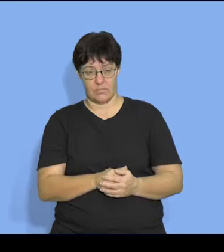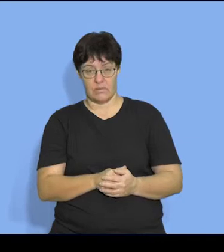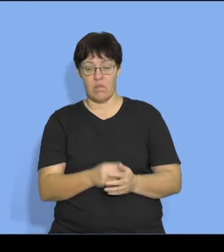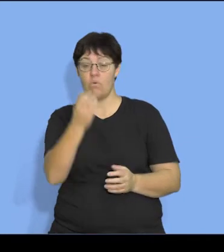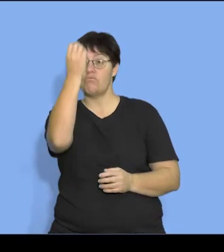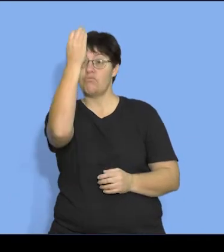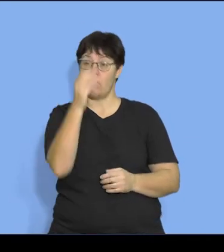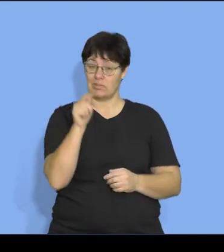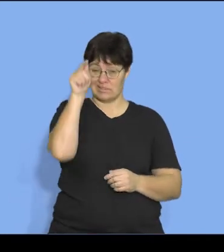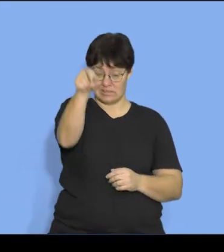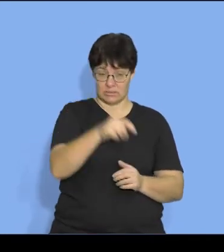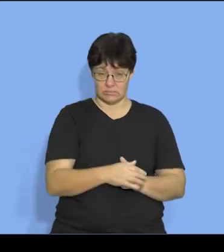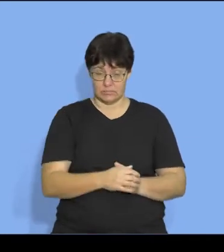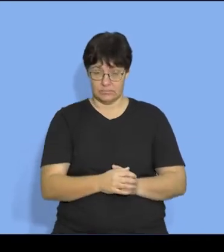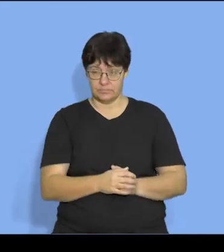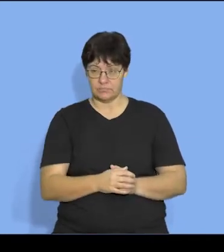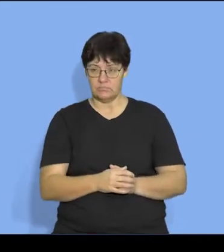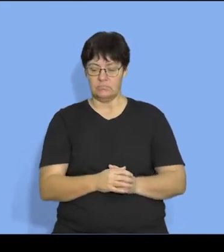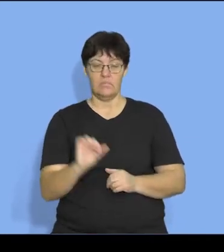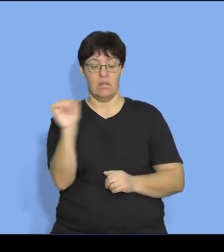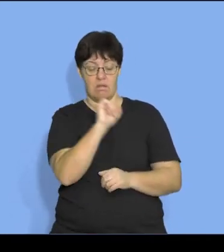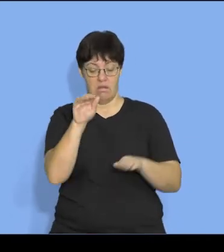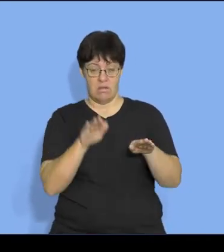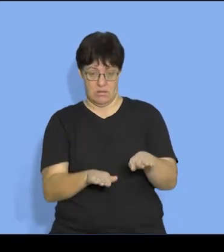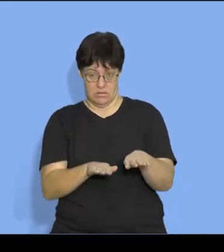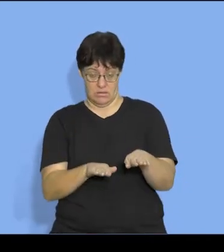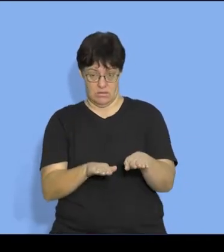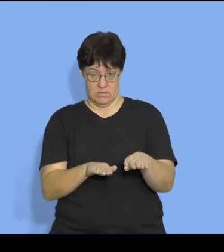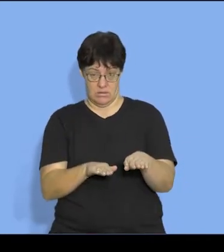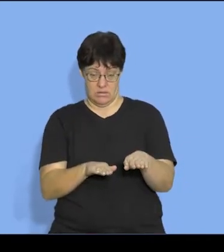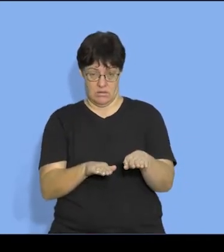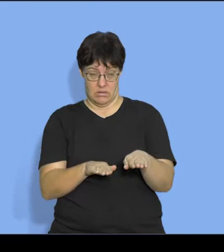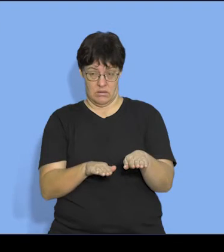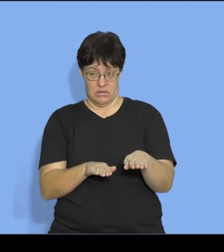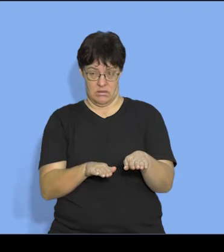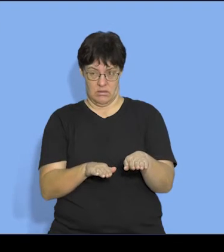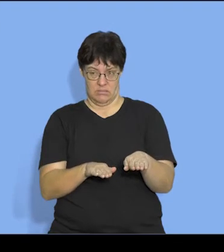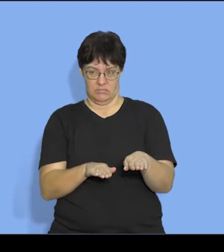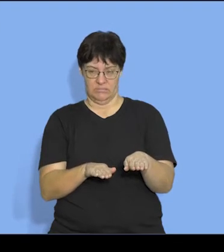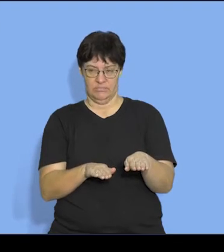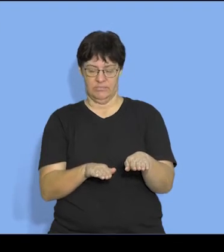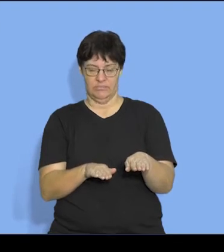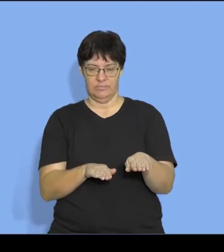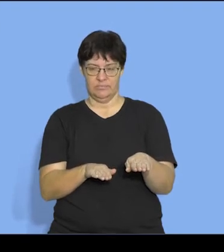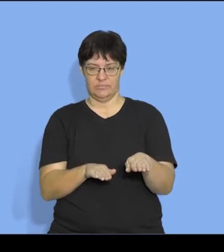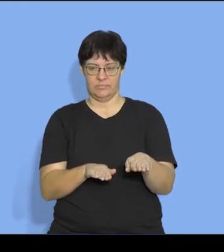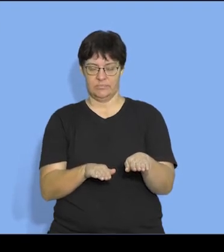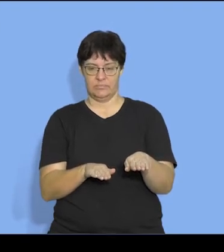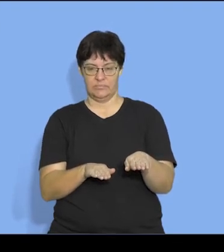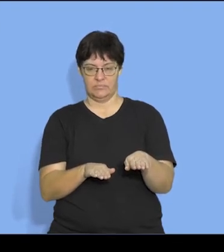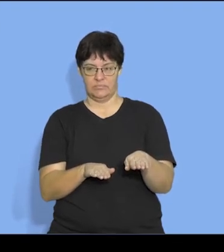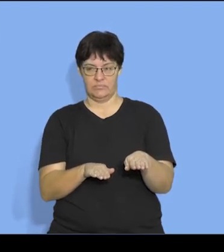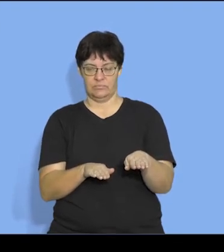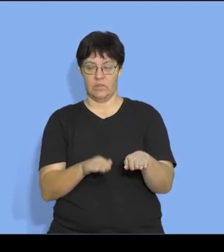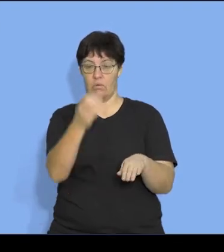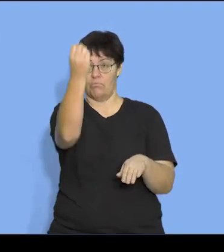robot? So we have my stationary car, which has changed shape. Okay, and